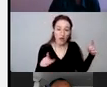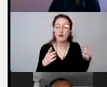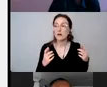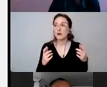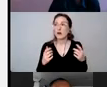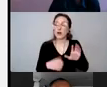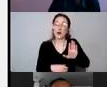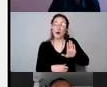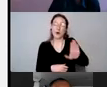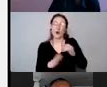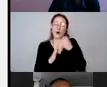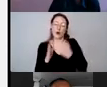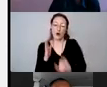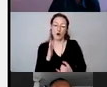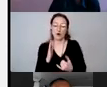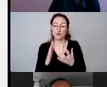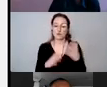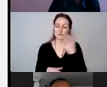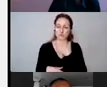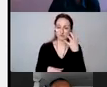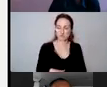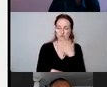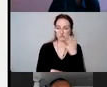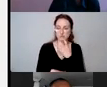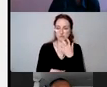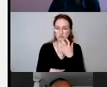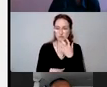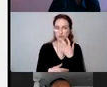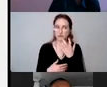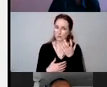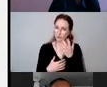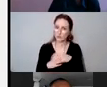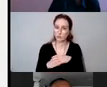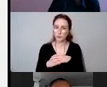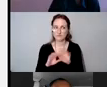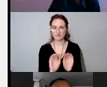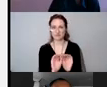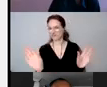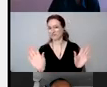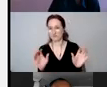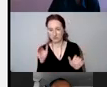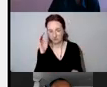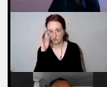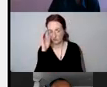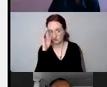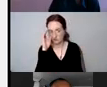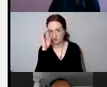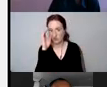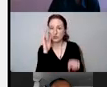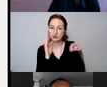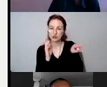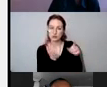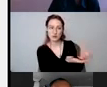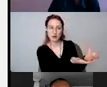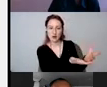I think her art is really kind of conspicuous in this sense. So she was collecting these